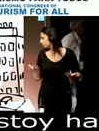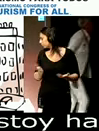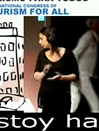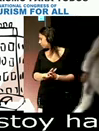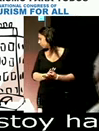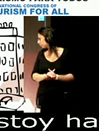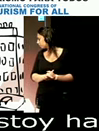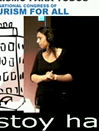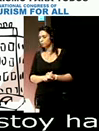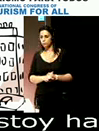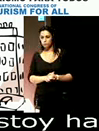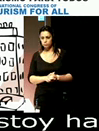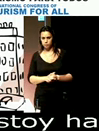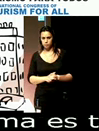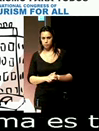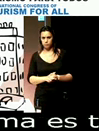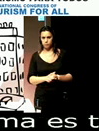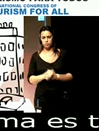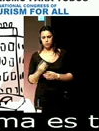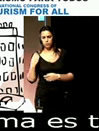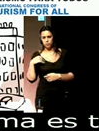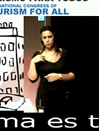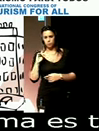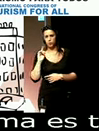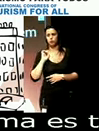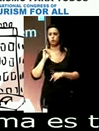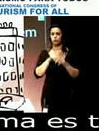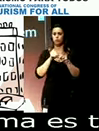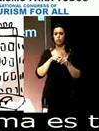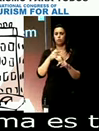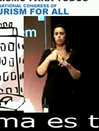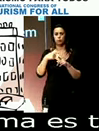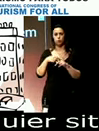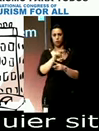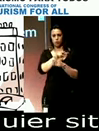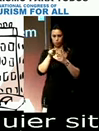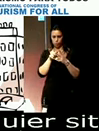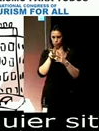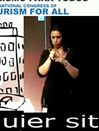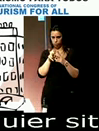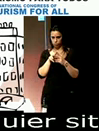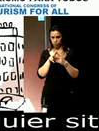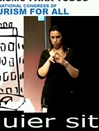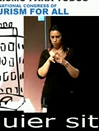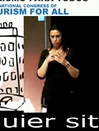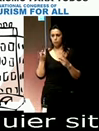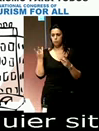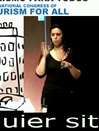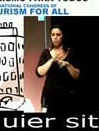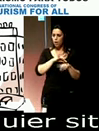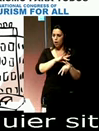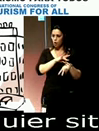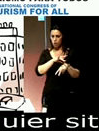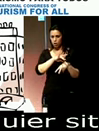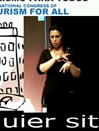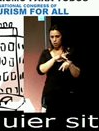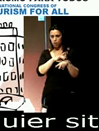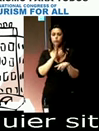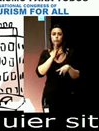we use it for two aspects. We use it on the aspect of orientation. Where am I? What is